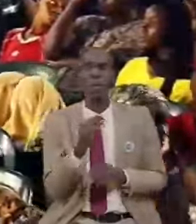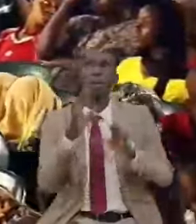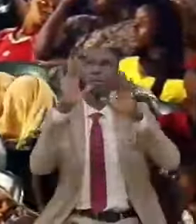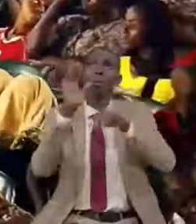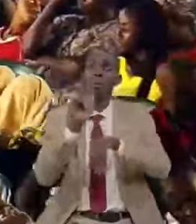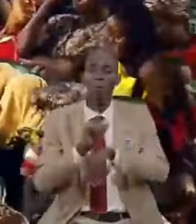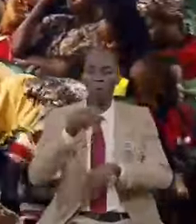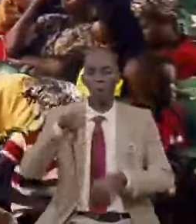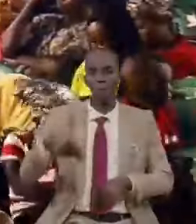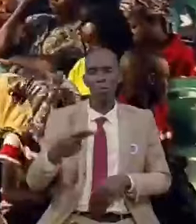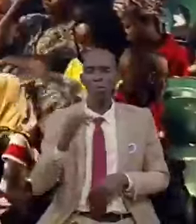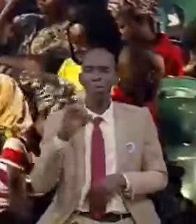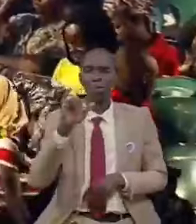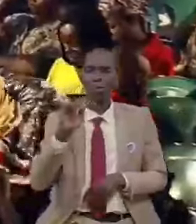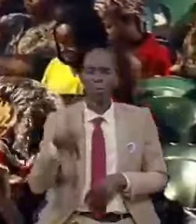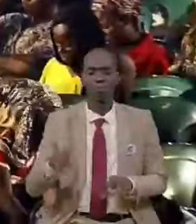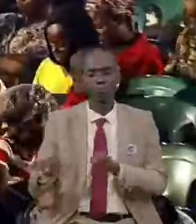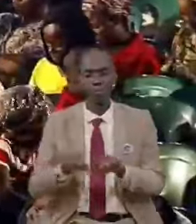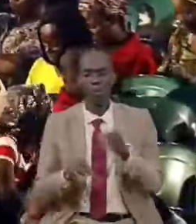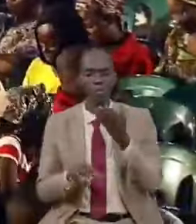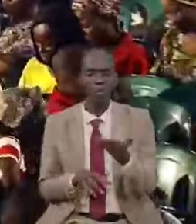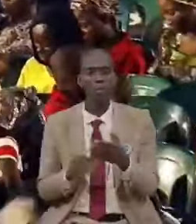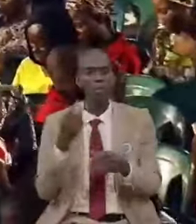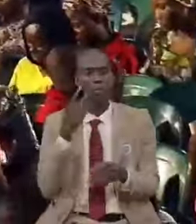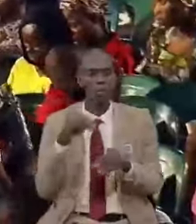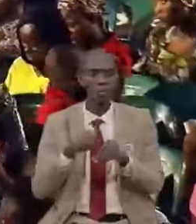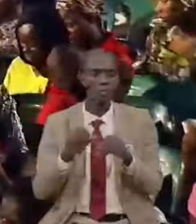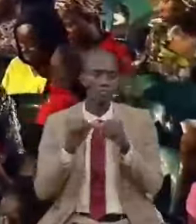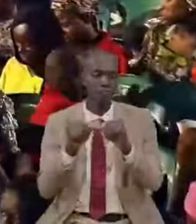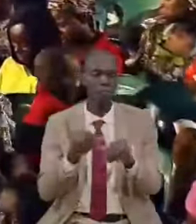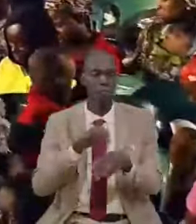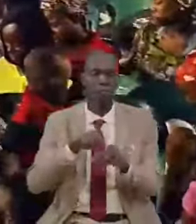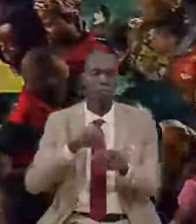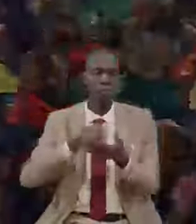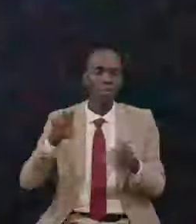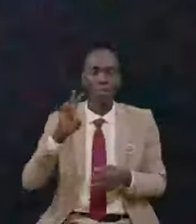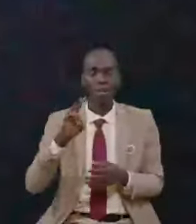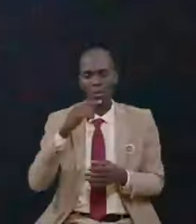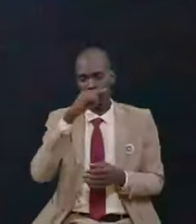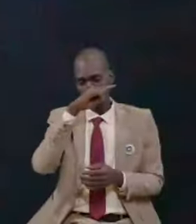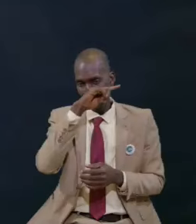verse 7, it tells us, it says, for unclean spirits,